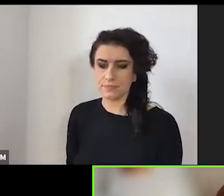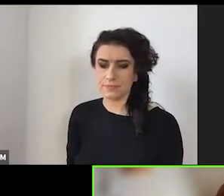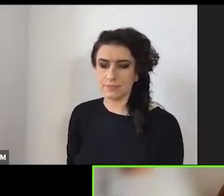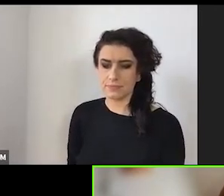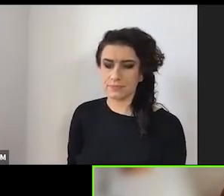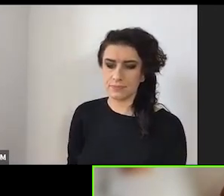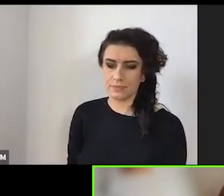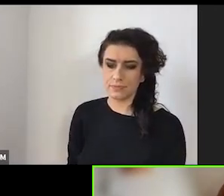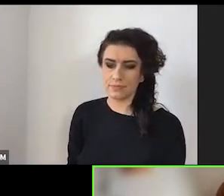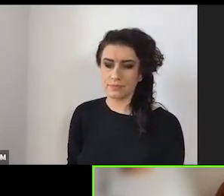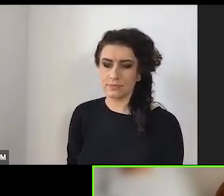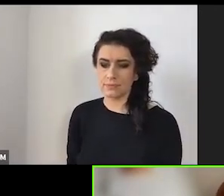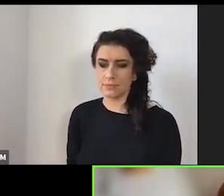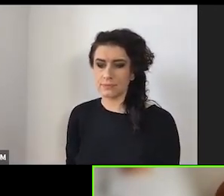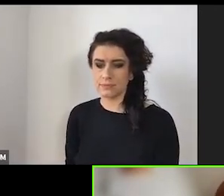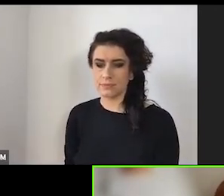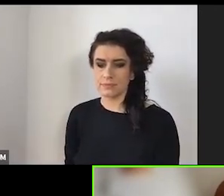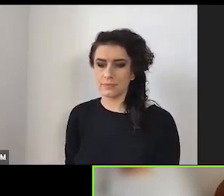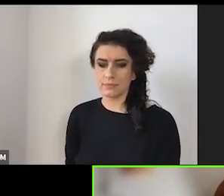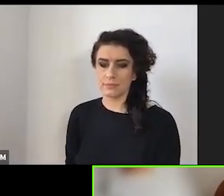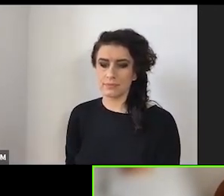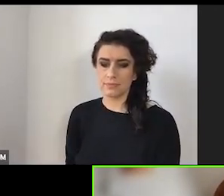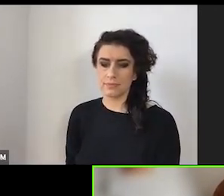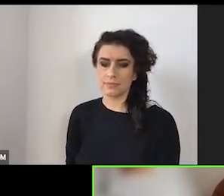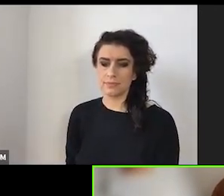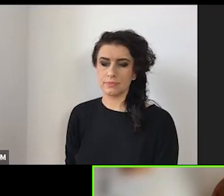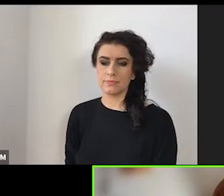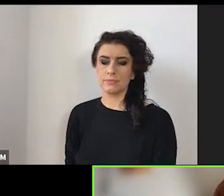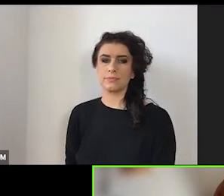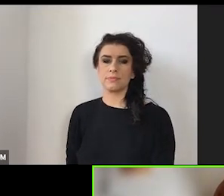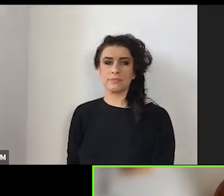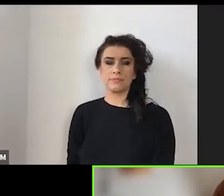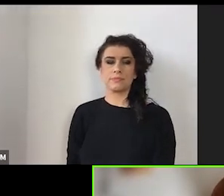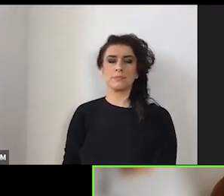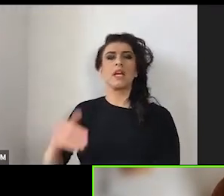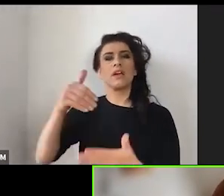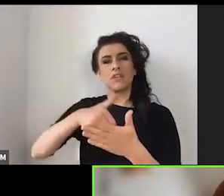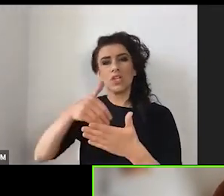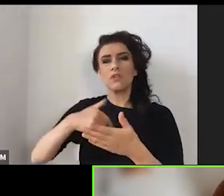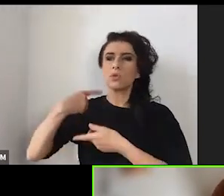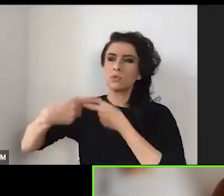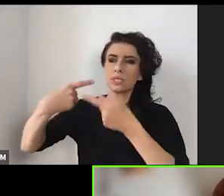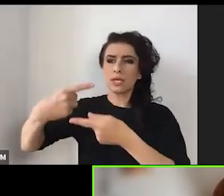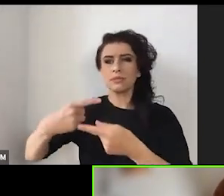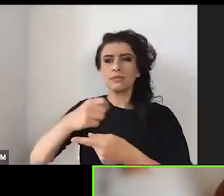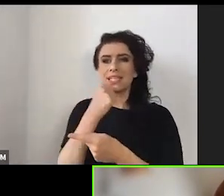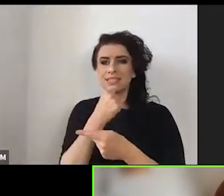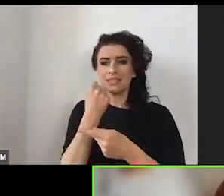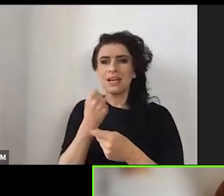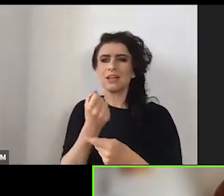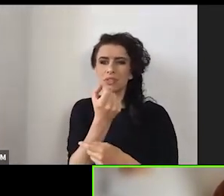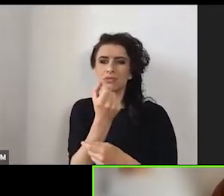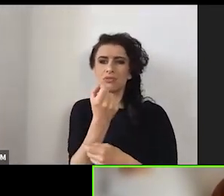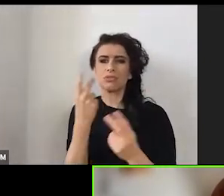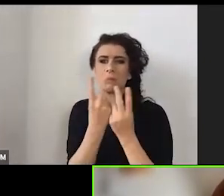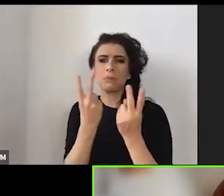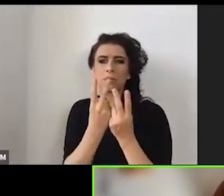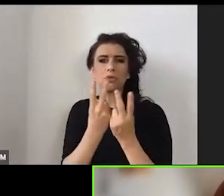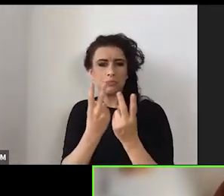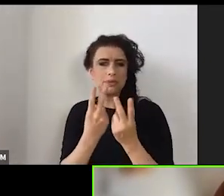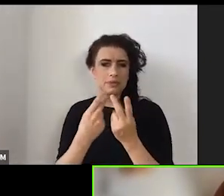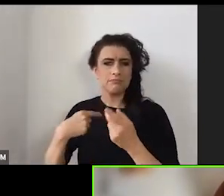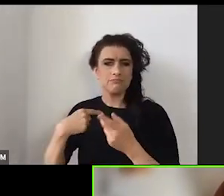because, some other issues, we also provide psychological support because it is within the system.